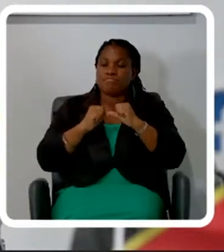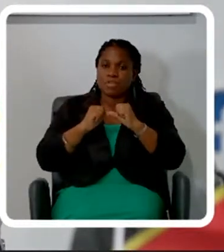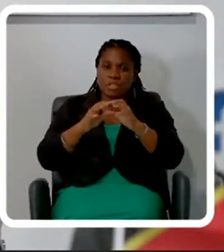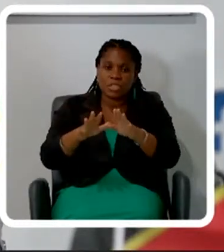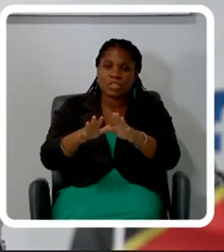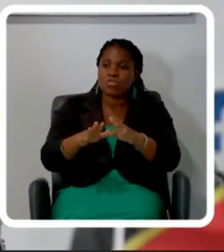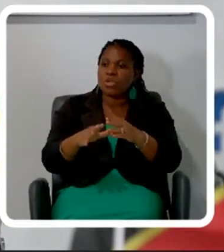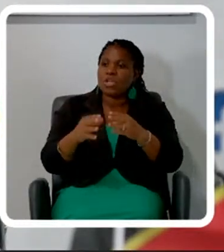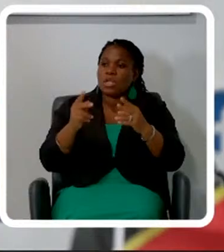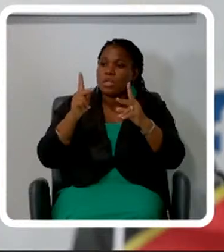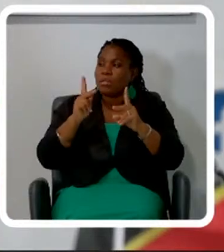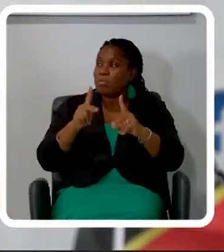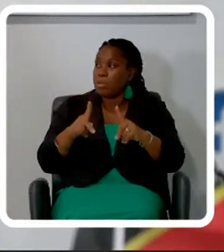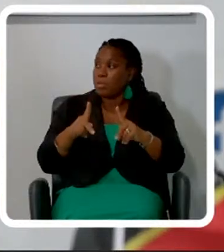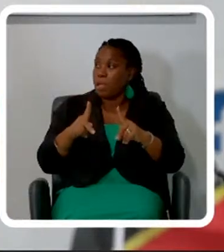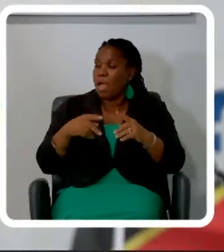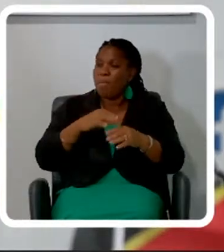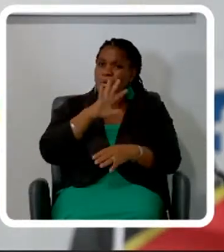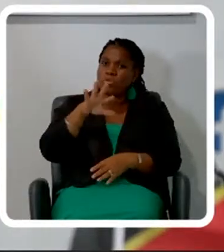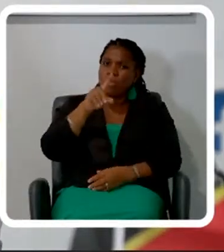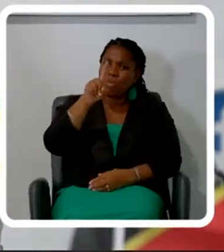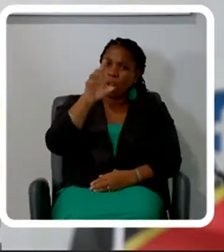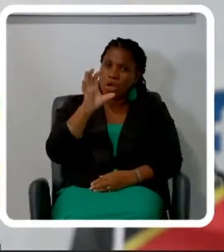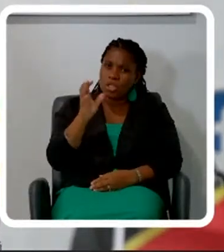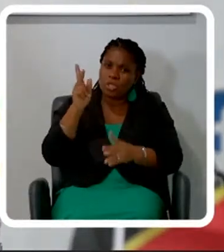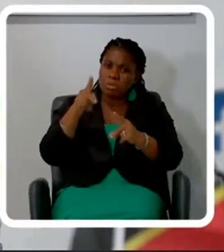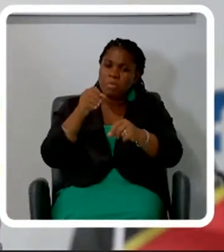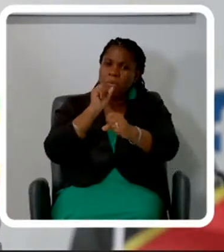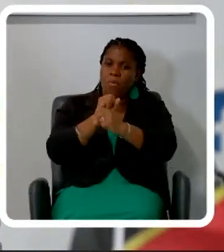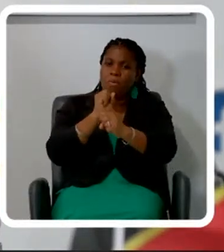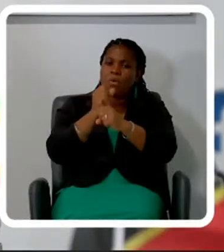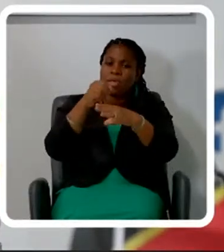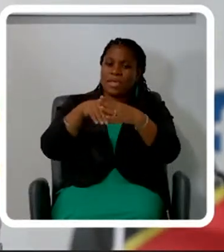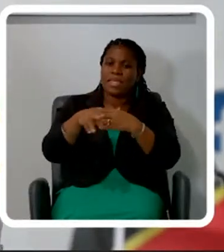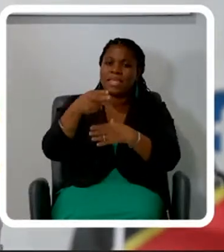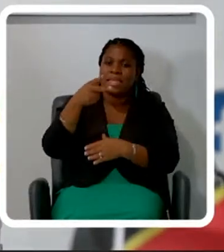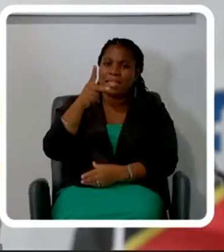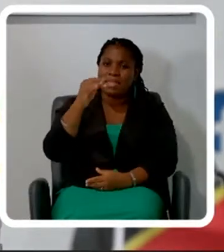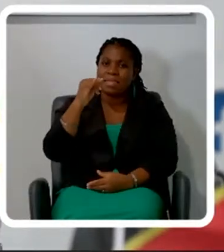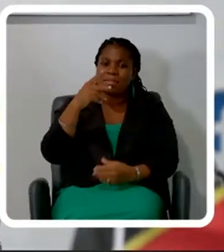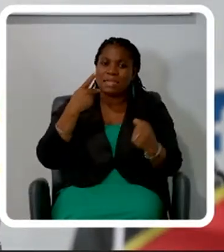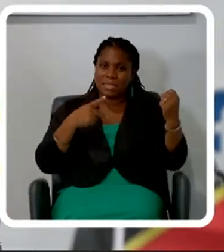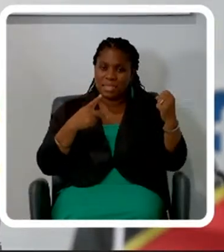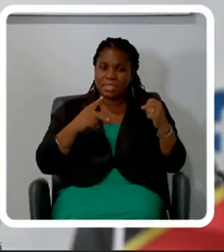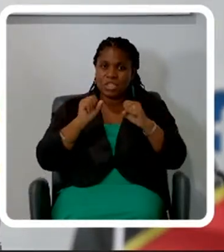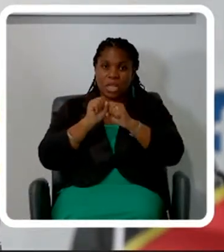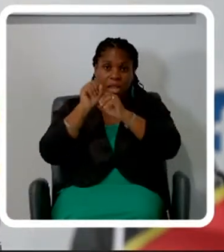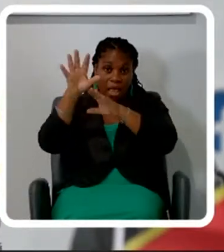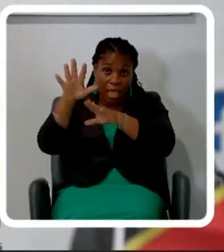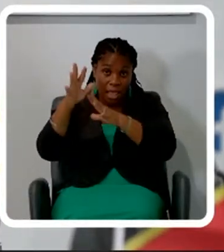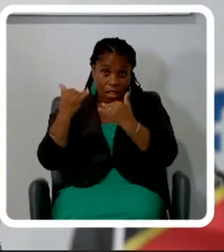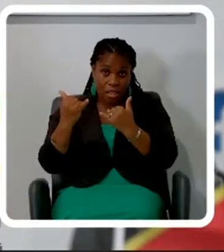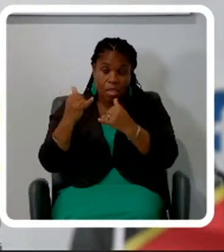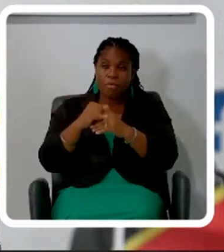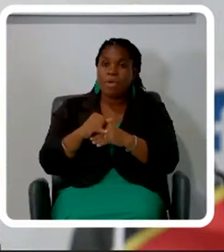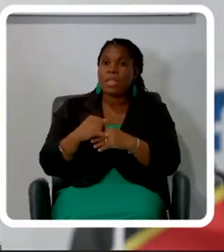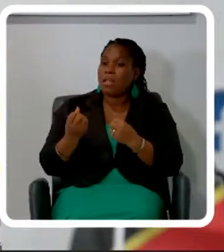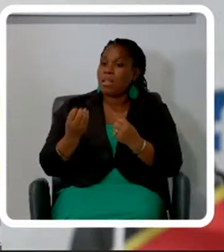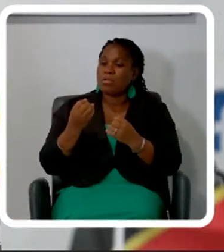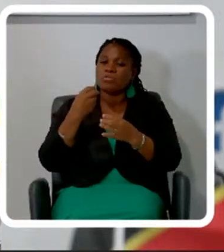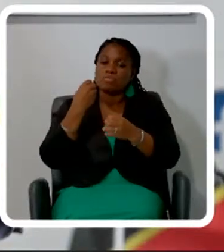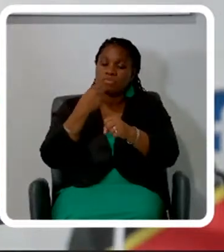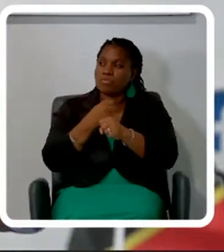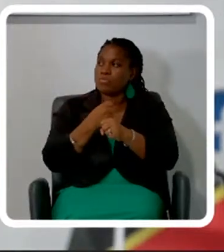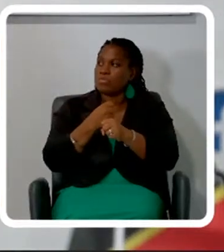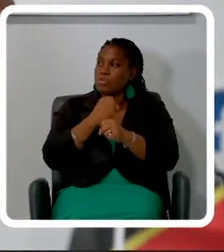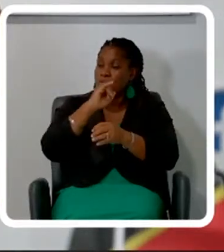100 people are employed through Kittition Hill, and it's providing a significant number of jobs.